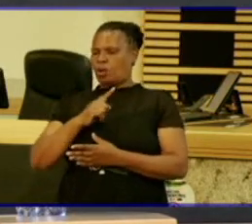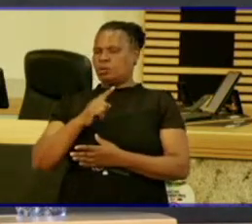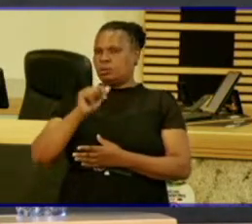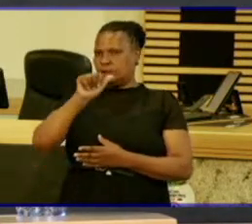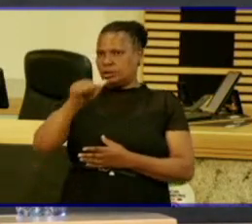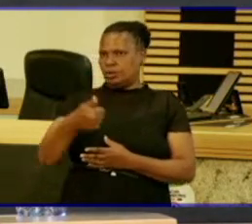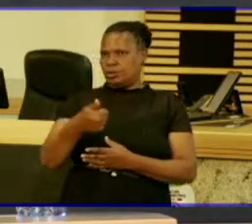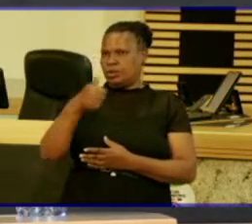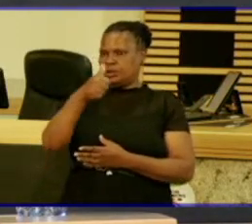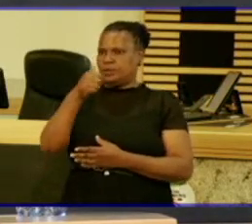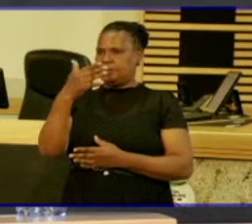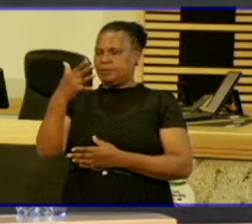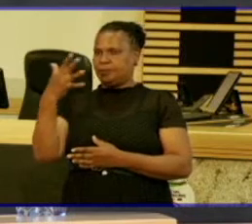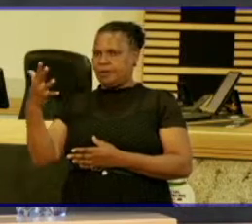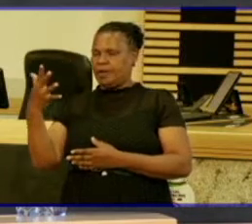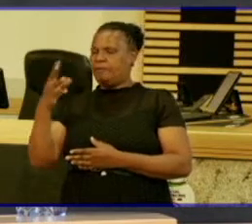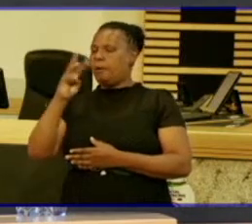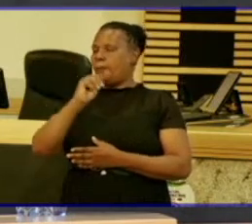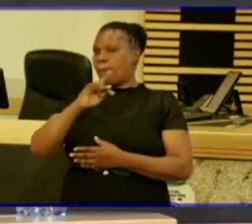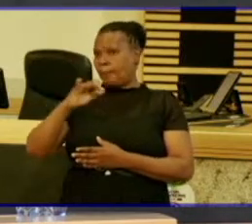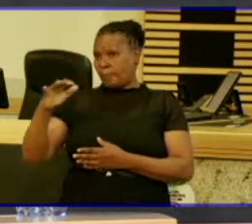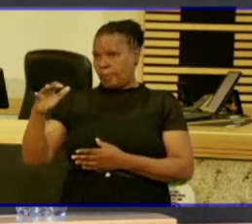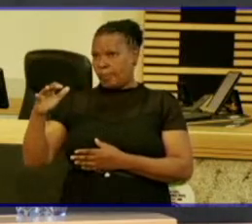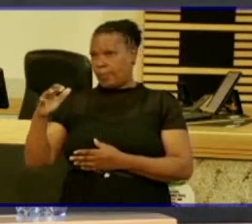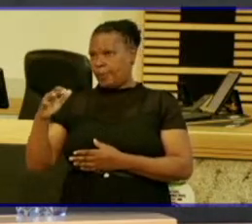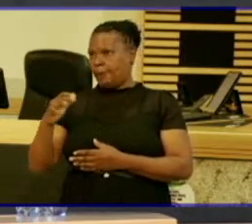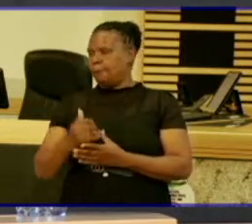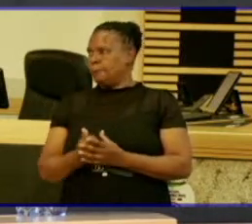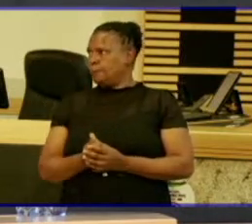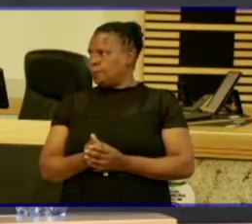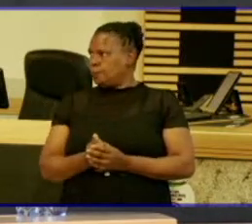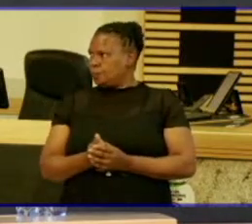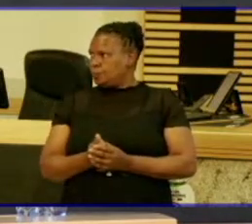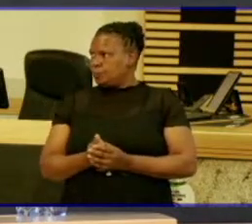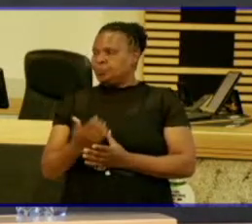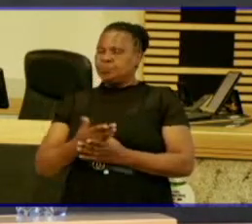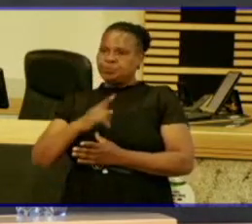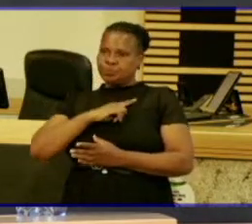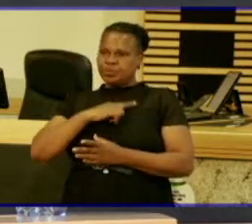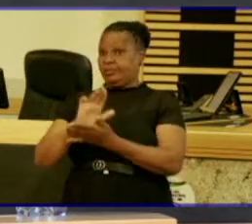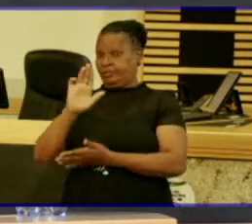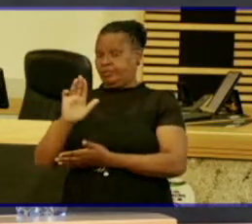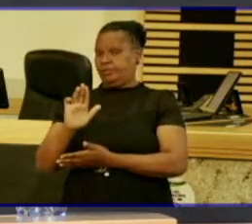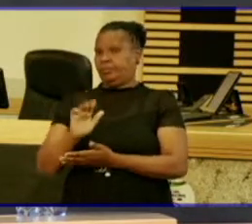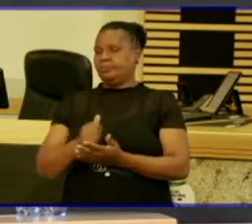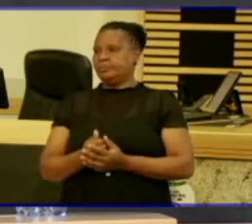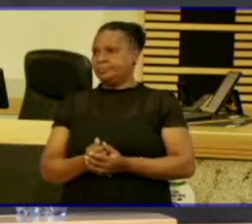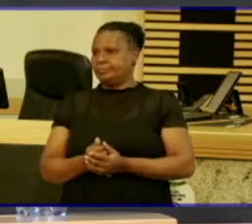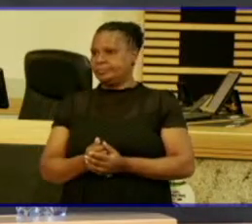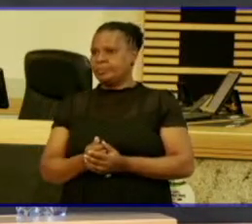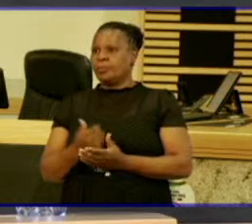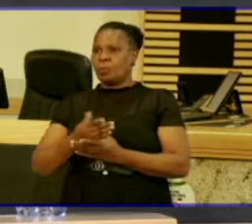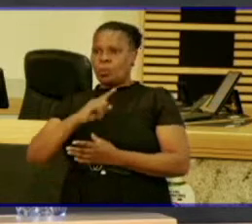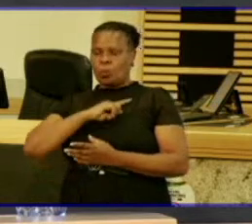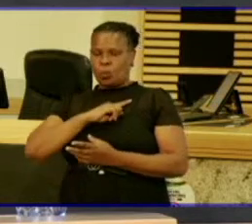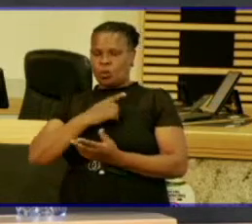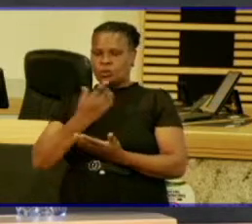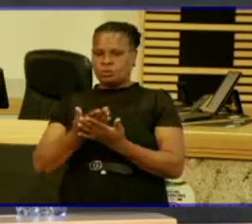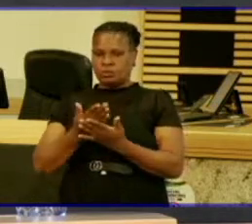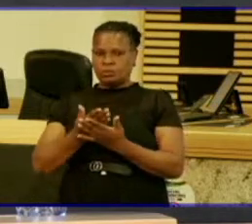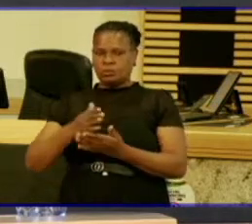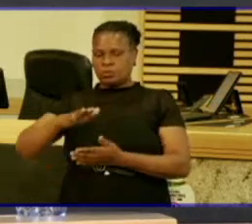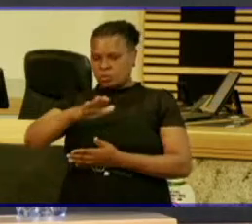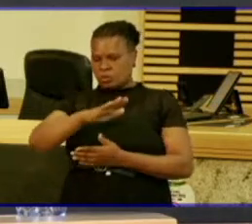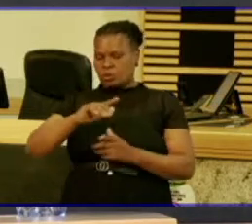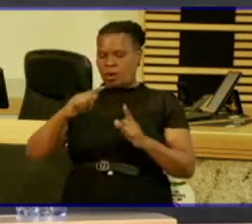653 million. Madam Speaker, as custodian of customs and culture, our custom was lifted during the alert level